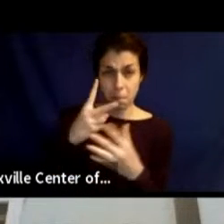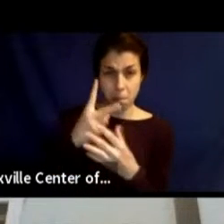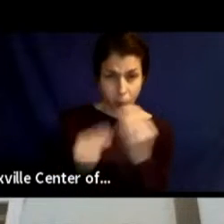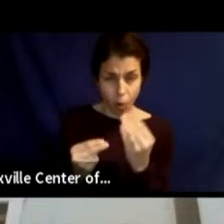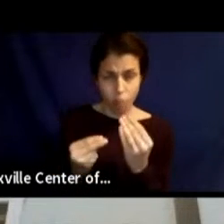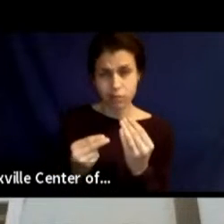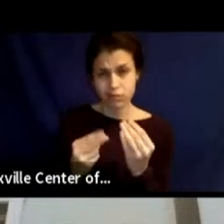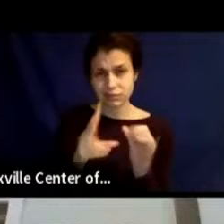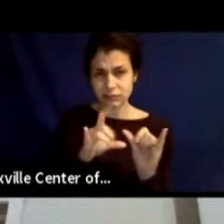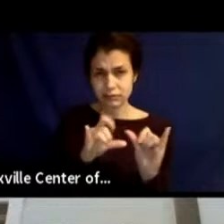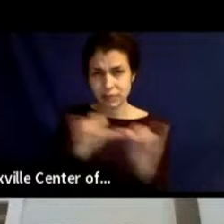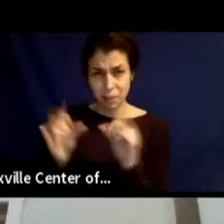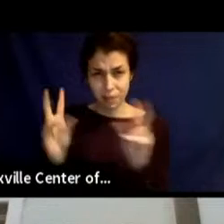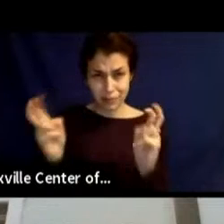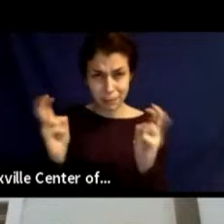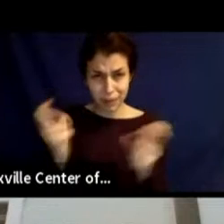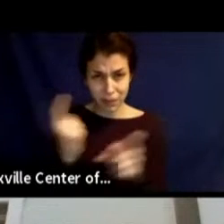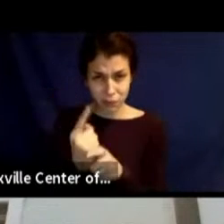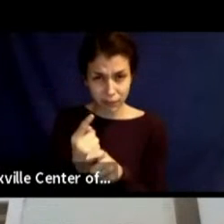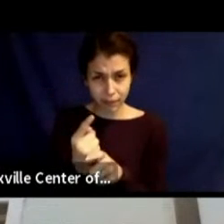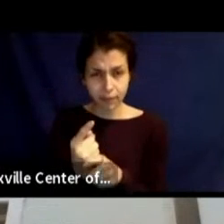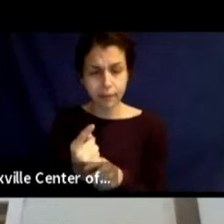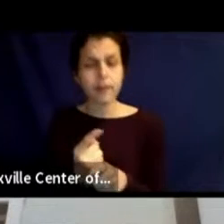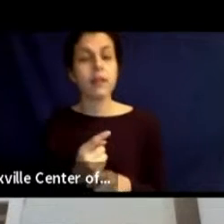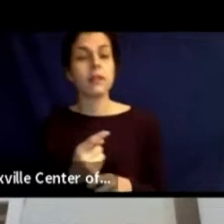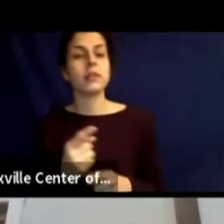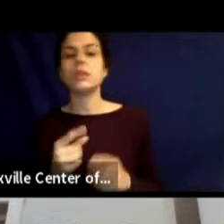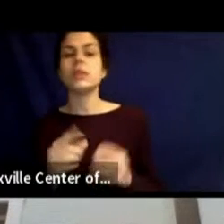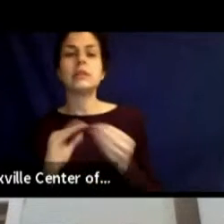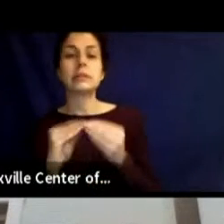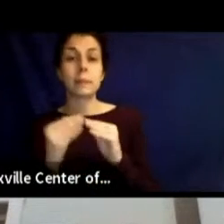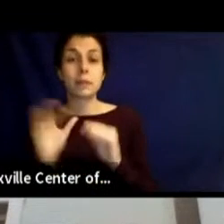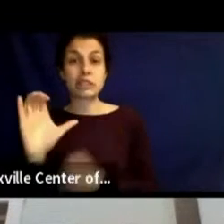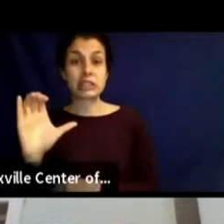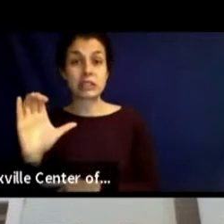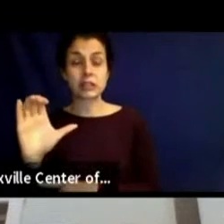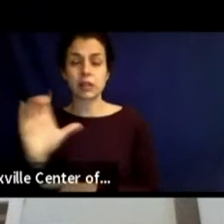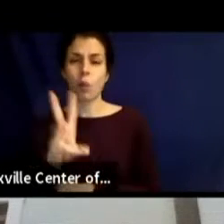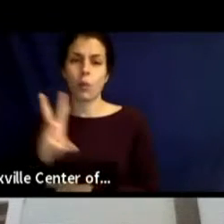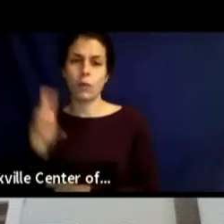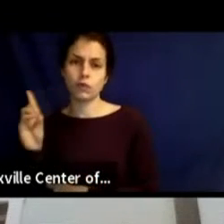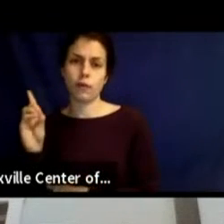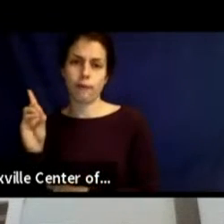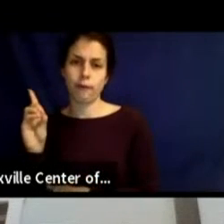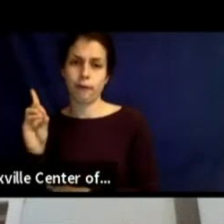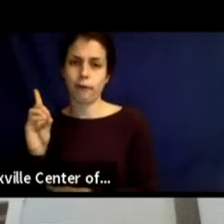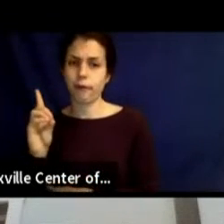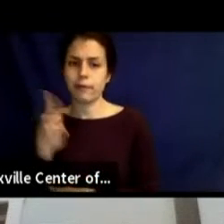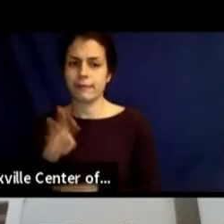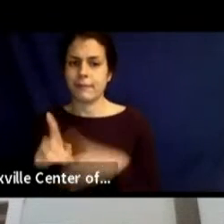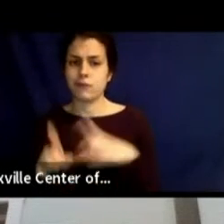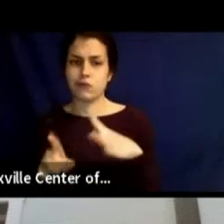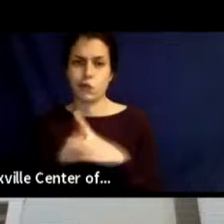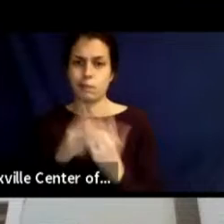conversation? The number C was withdrawn. Actually, that was withdrawn but never showed up. We were told it could not show up